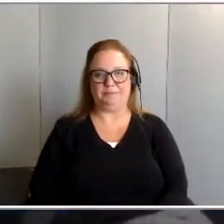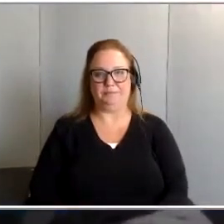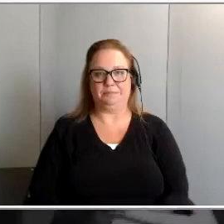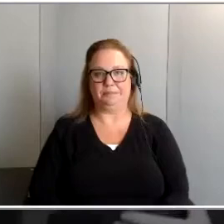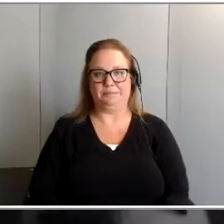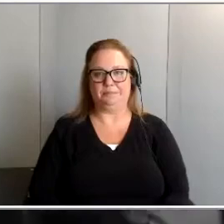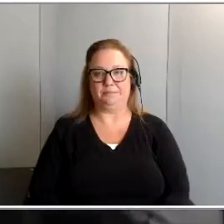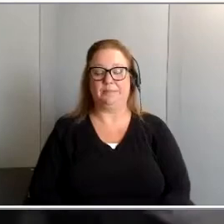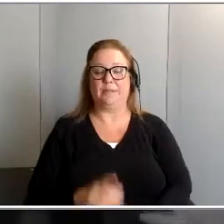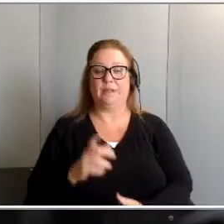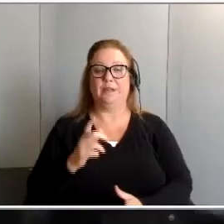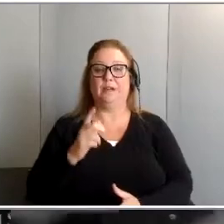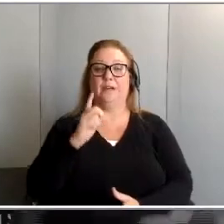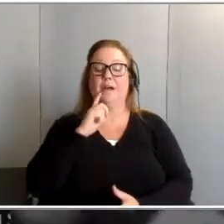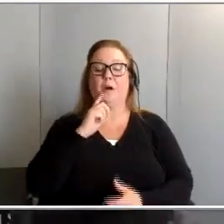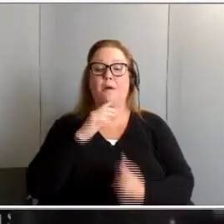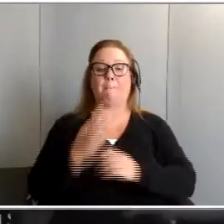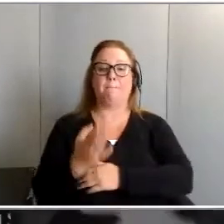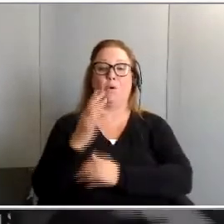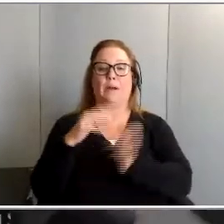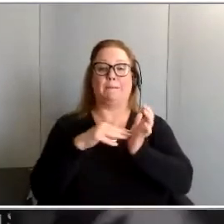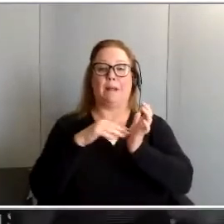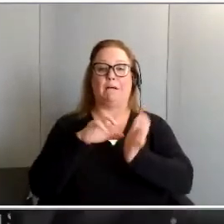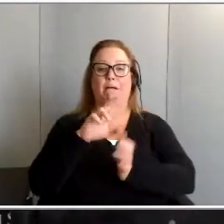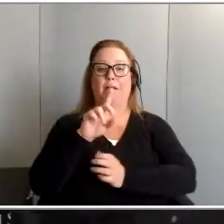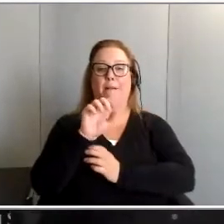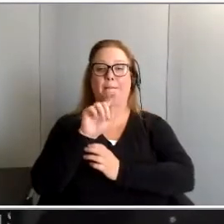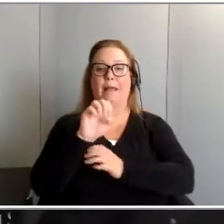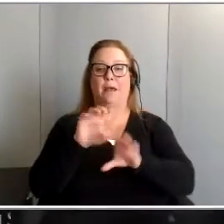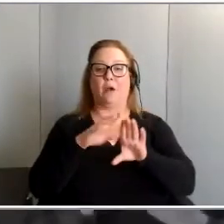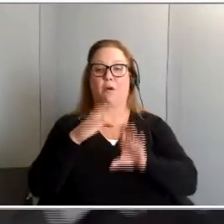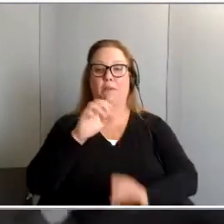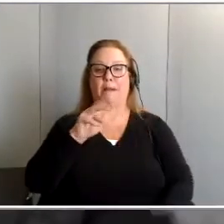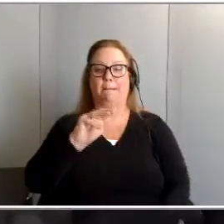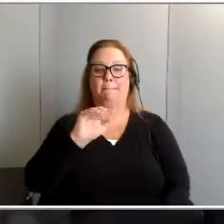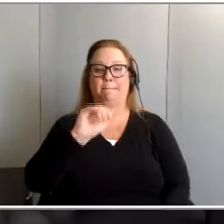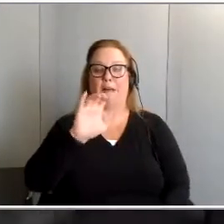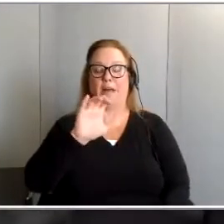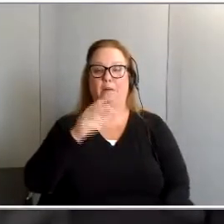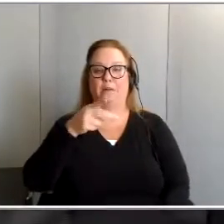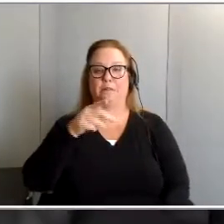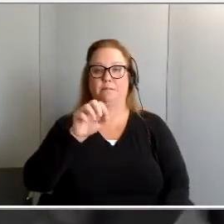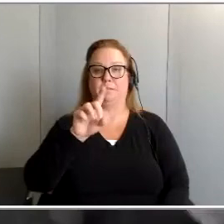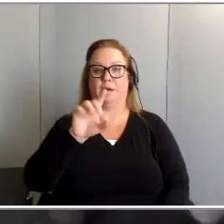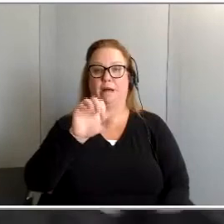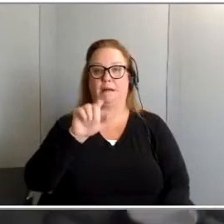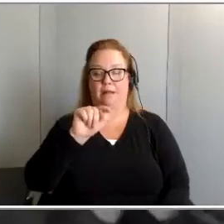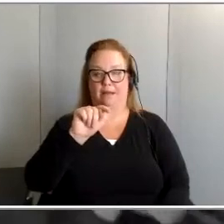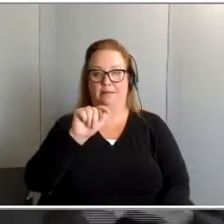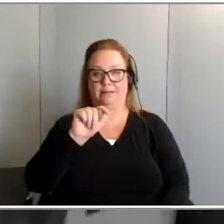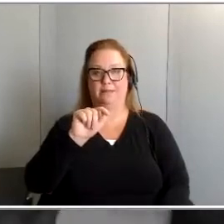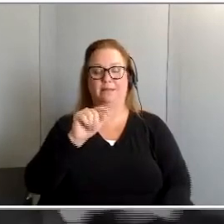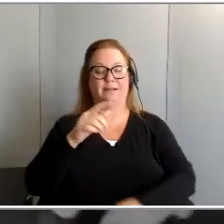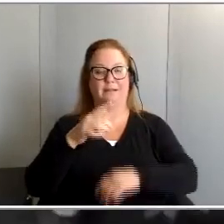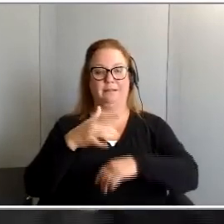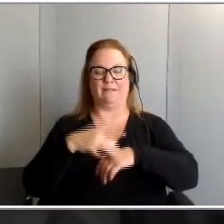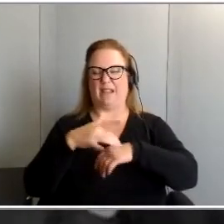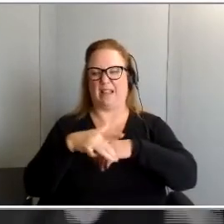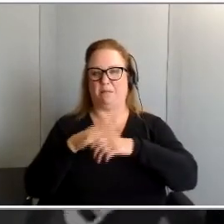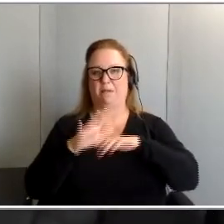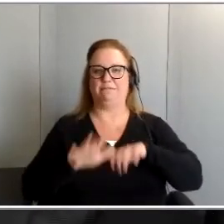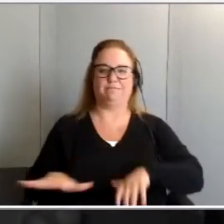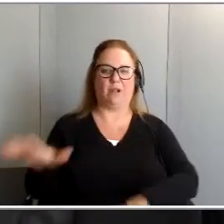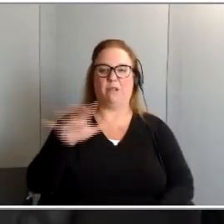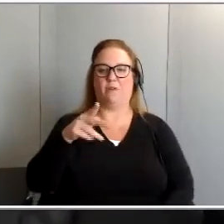Subscribe to our Morning Medical Update and Open Mics with Dr. Stites podcast. Now everywhere podcasts are available.